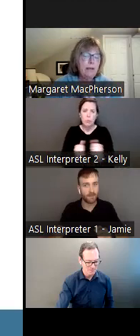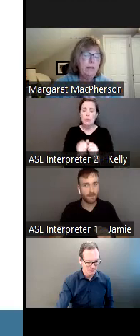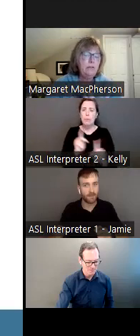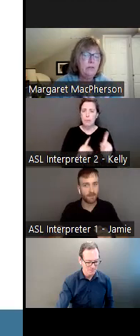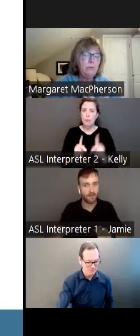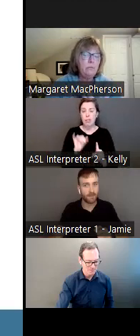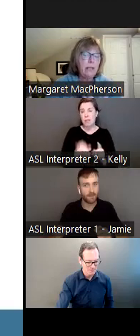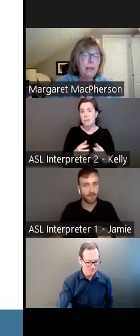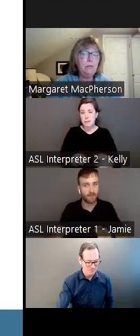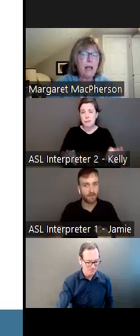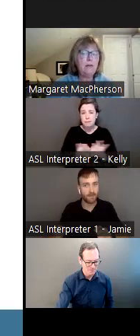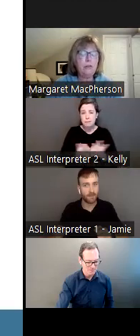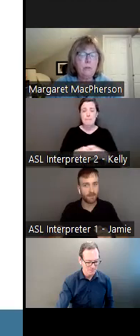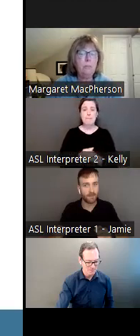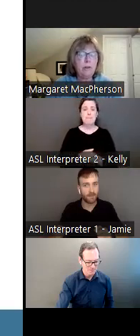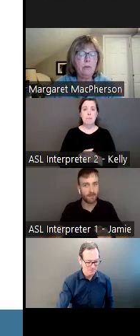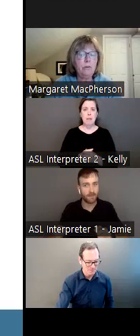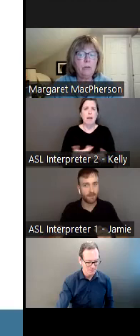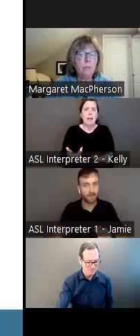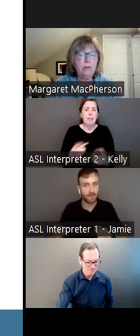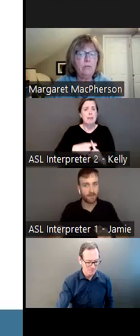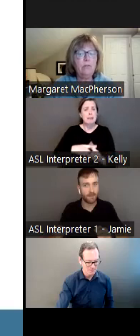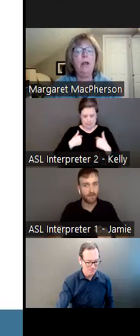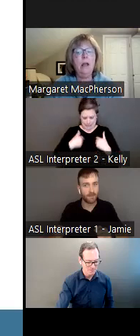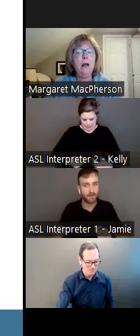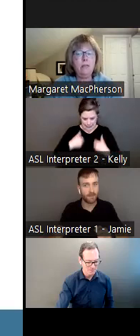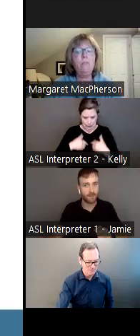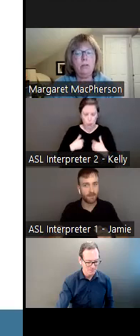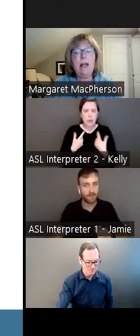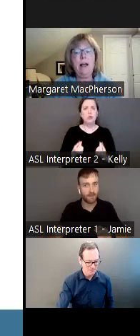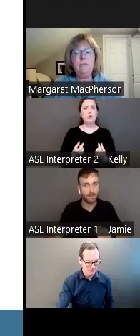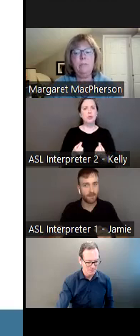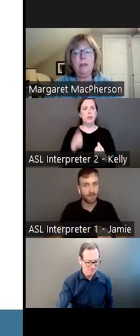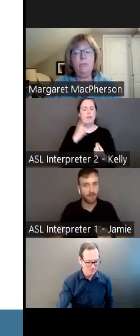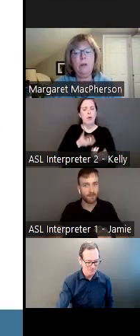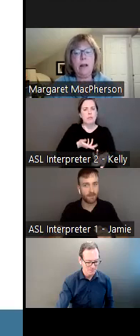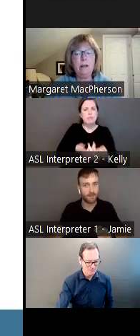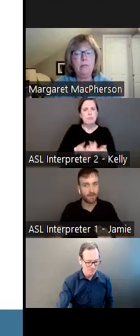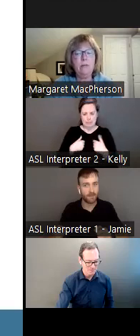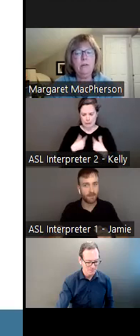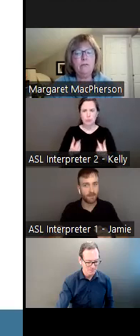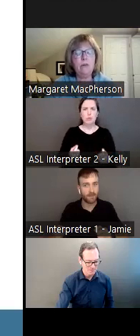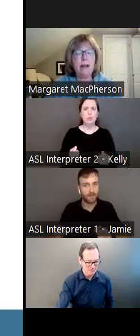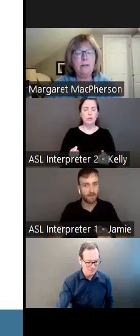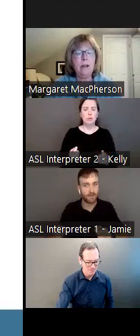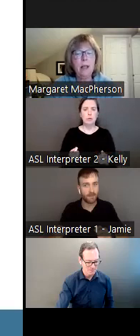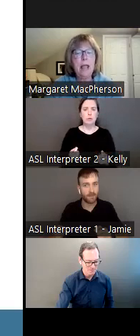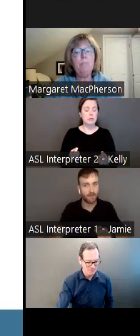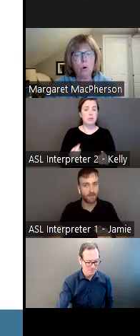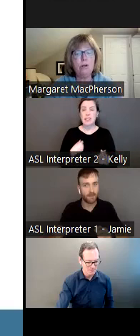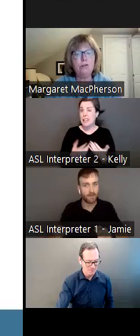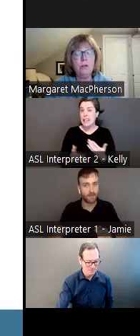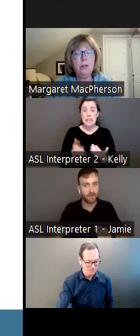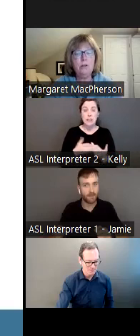what do I need to do to be able to actually be present with someone? This is not a small task, because we are endlessly distracted